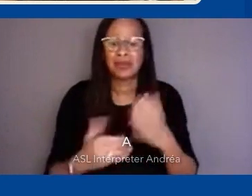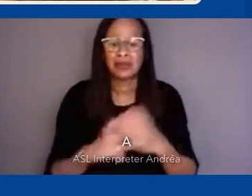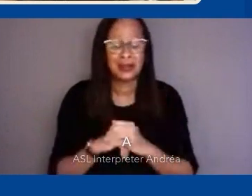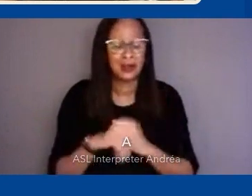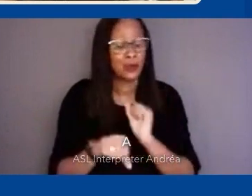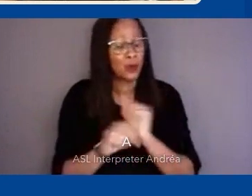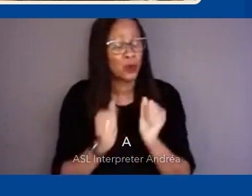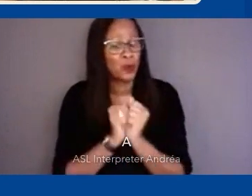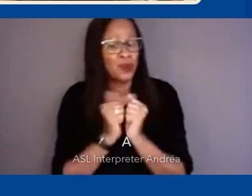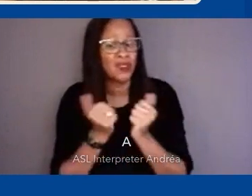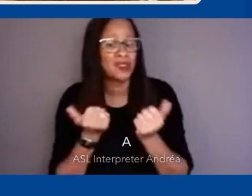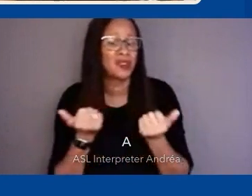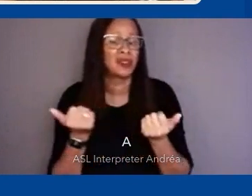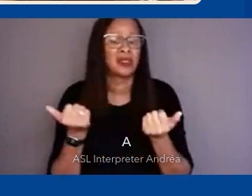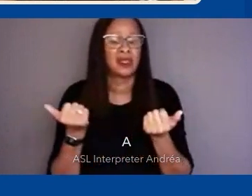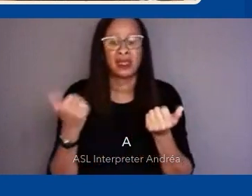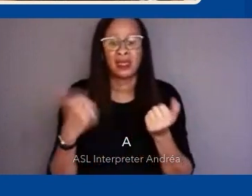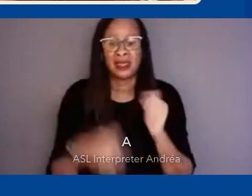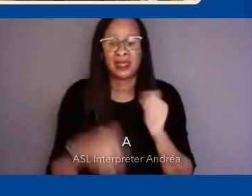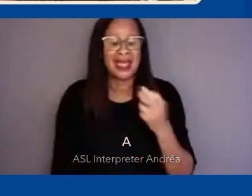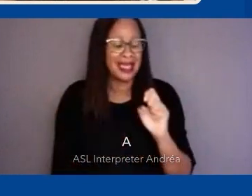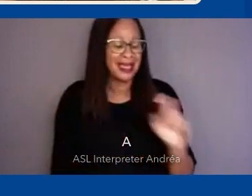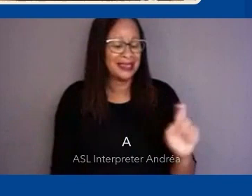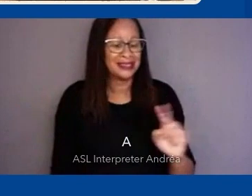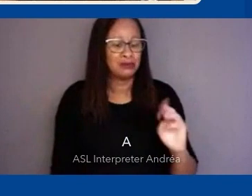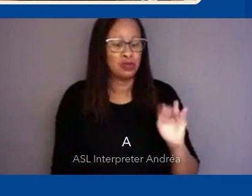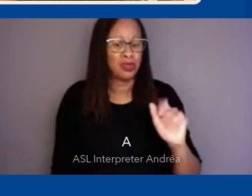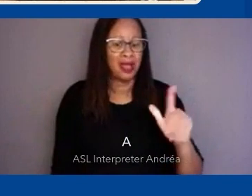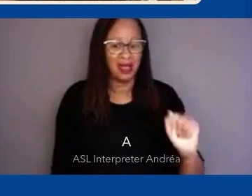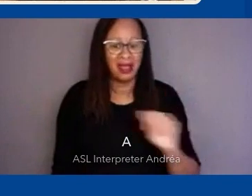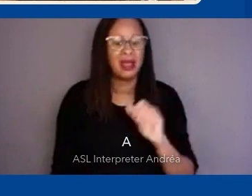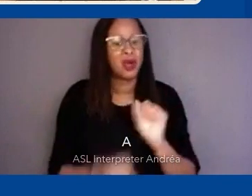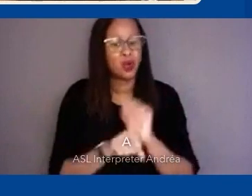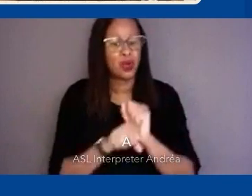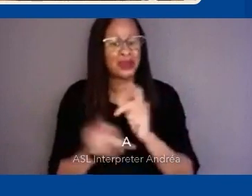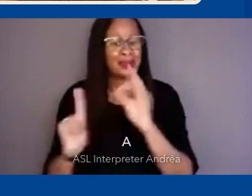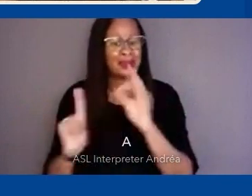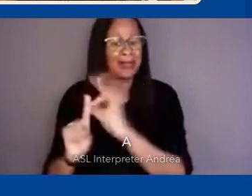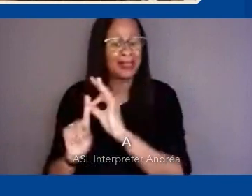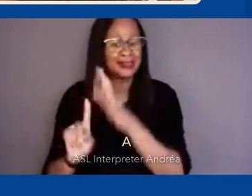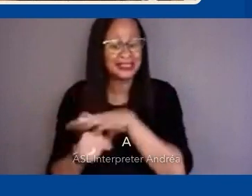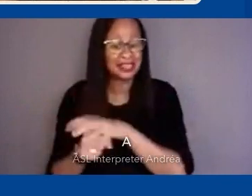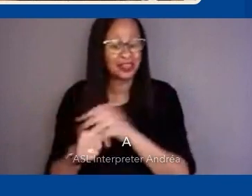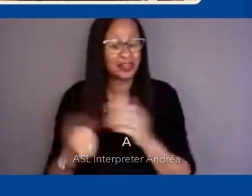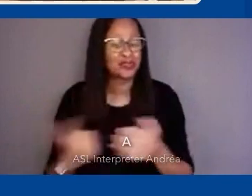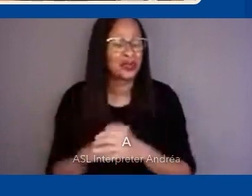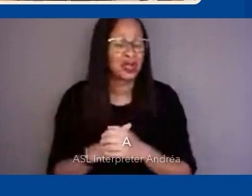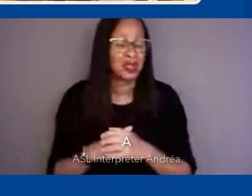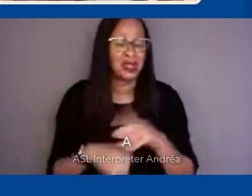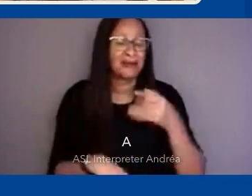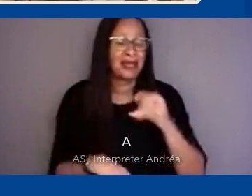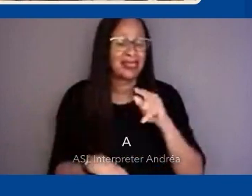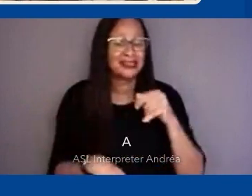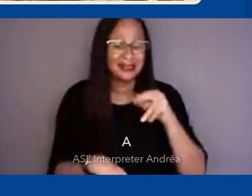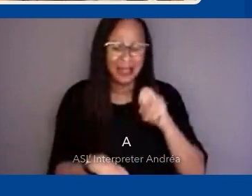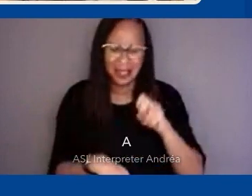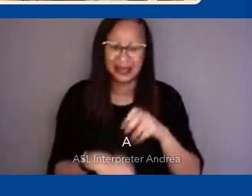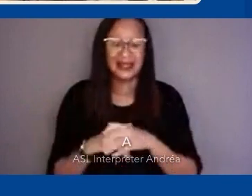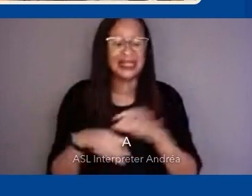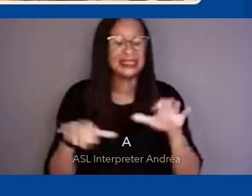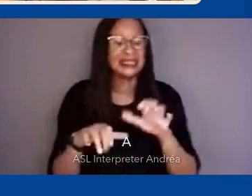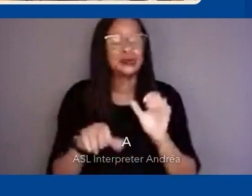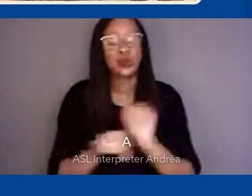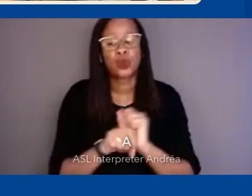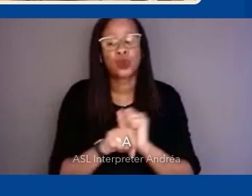know, Hezbollah, or did work in the Palestinian territories and, you know, in Palestine, and did work with Hamas,